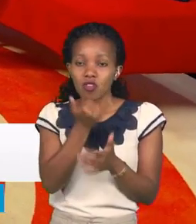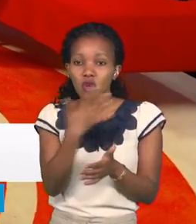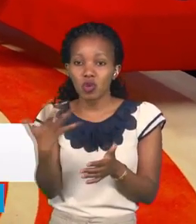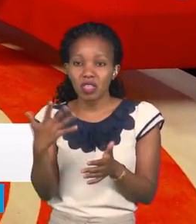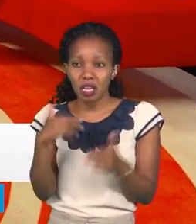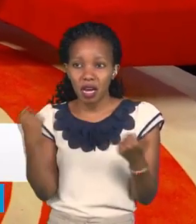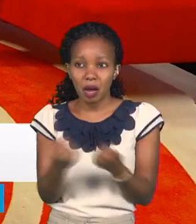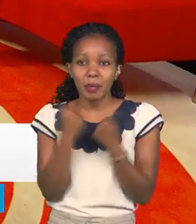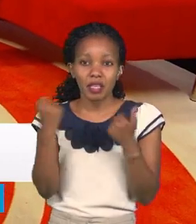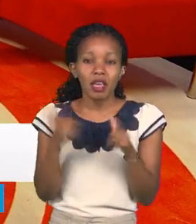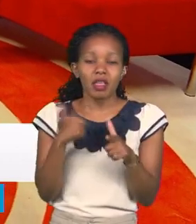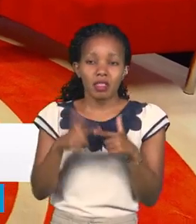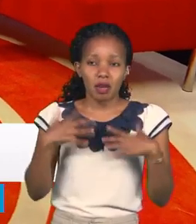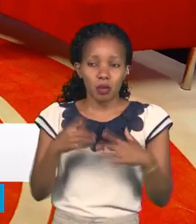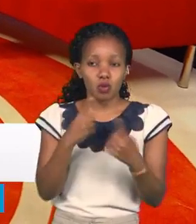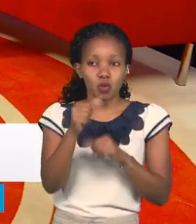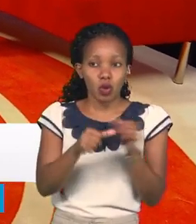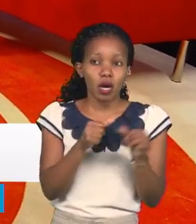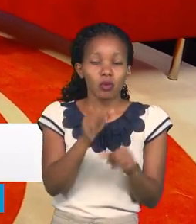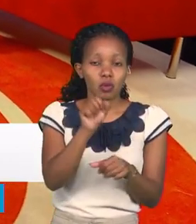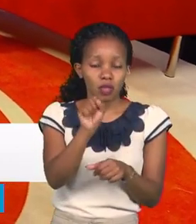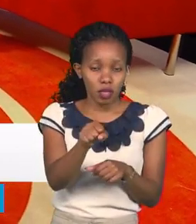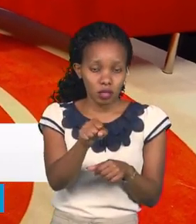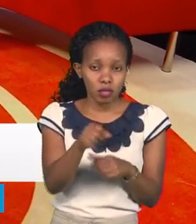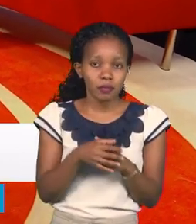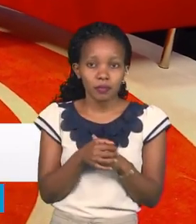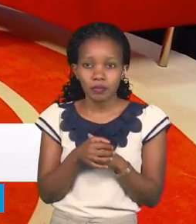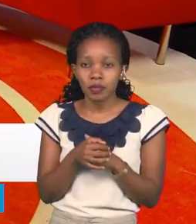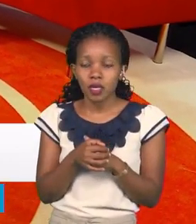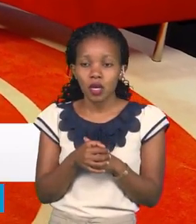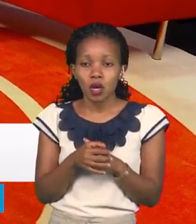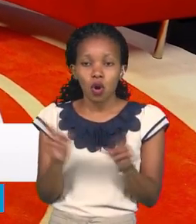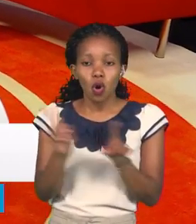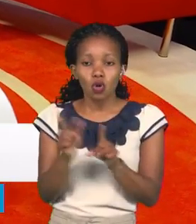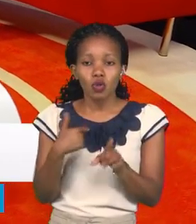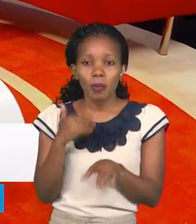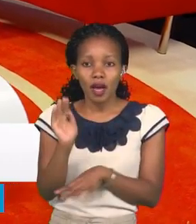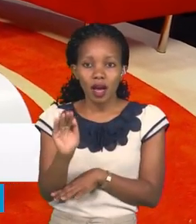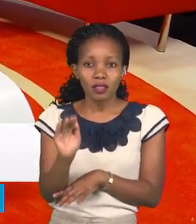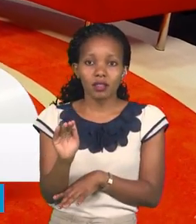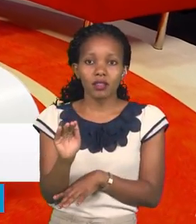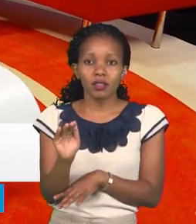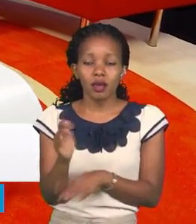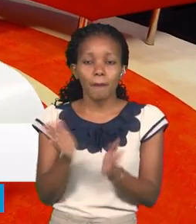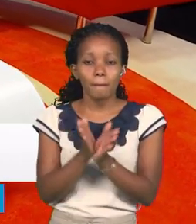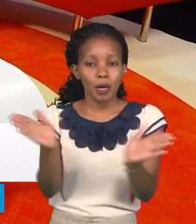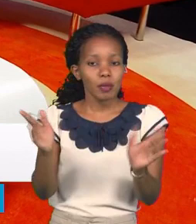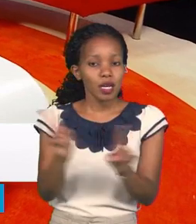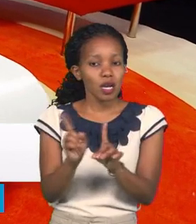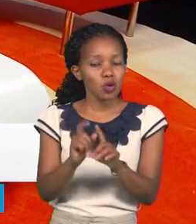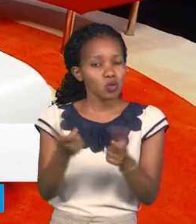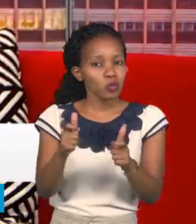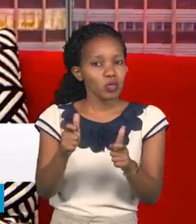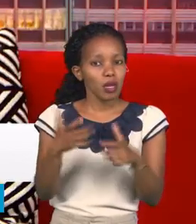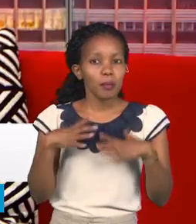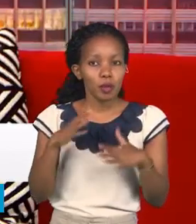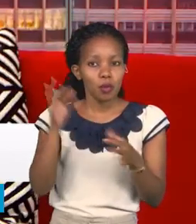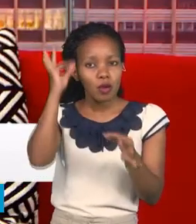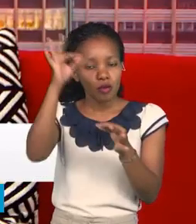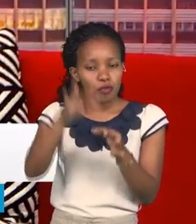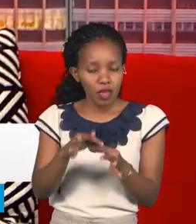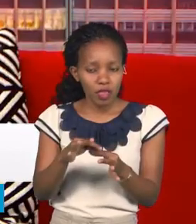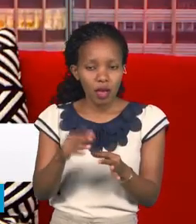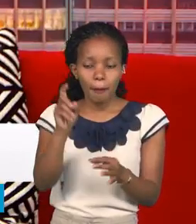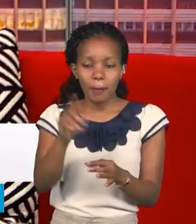happens, it's out here. It's out there. Yeah, okay. Yeah. No. But then I think what I would like to request the general people and the public is that we need to have faith in our own